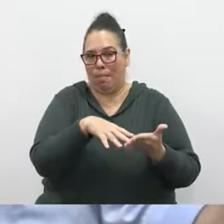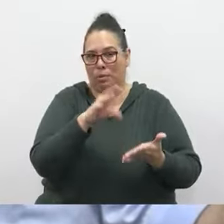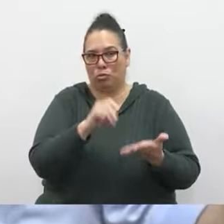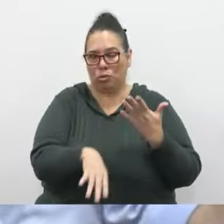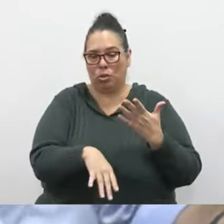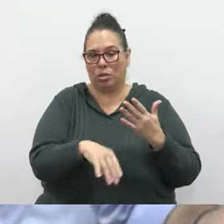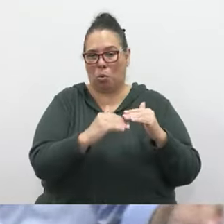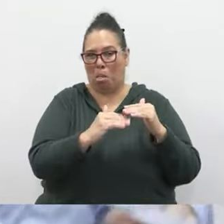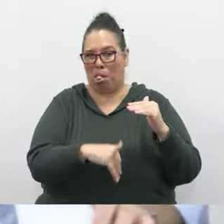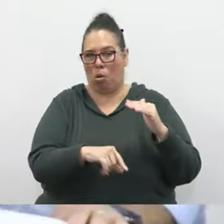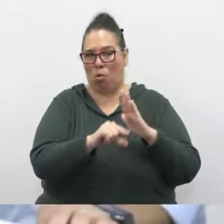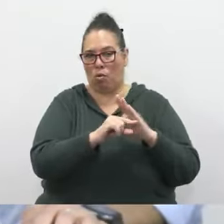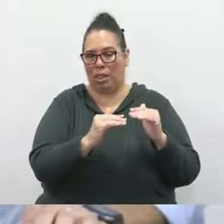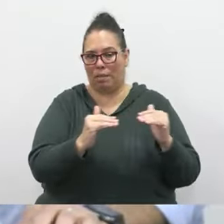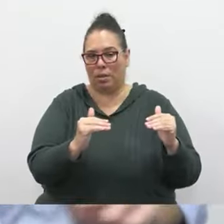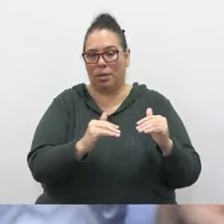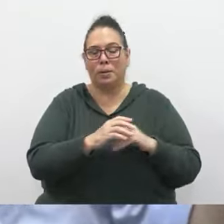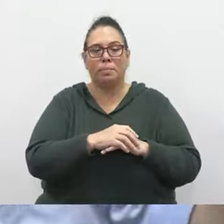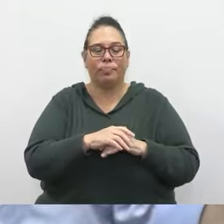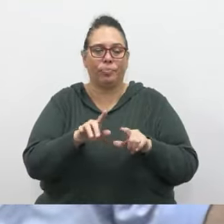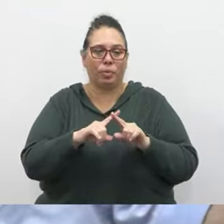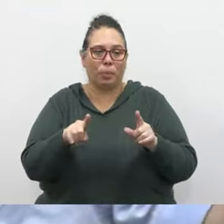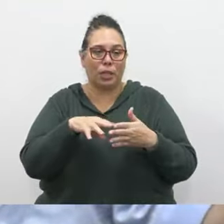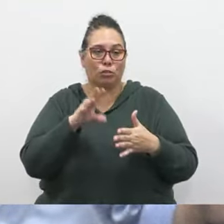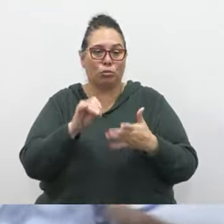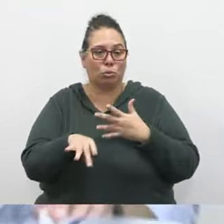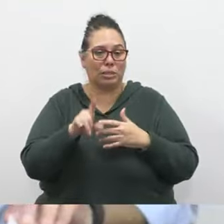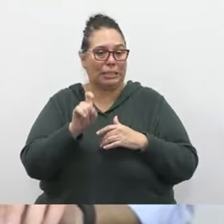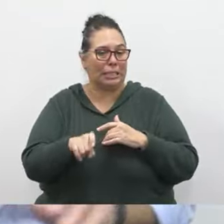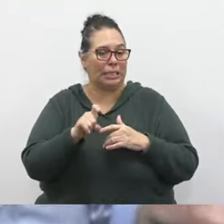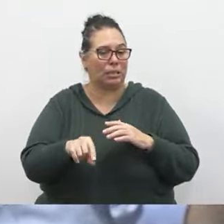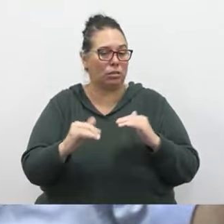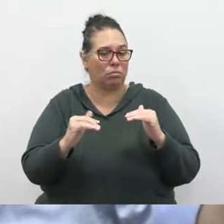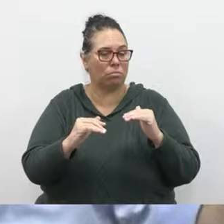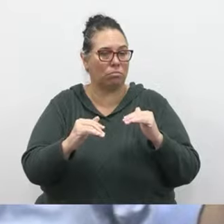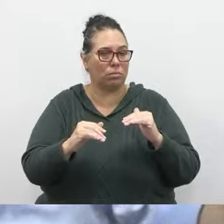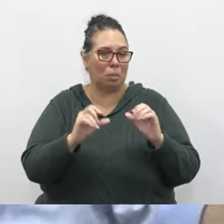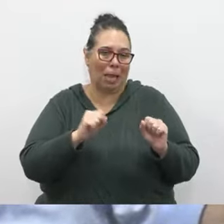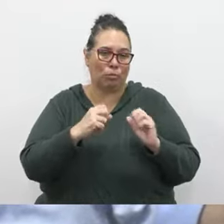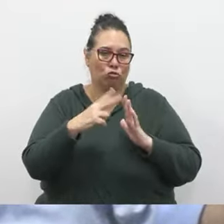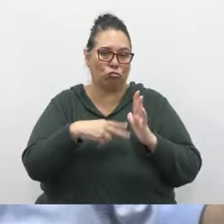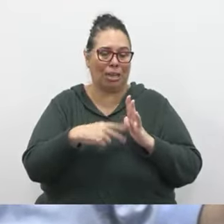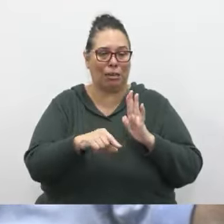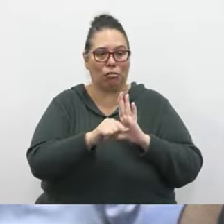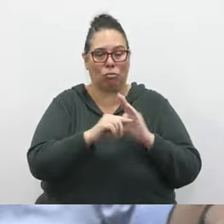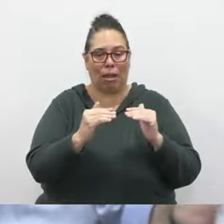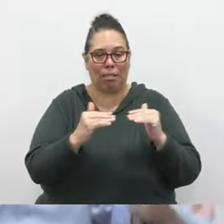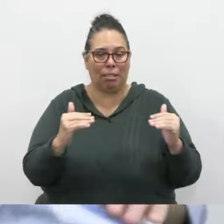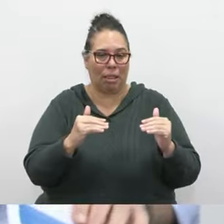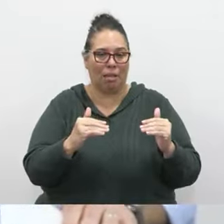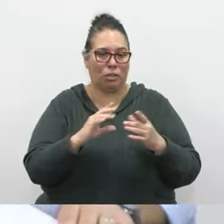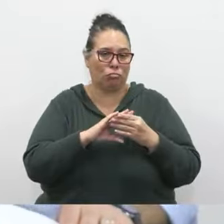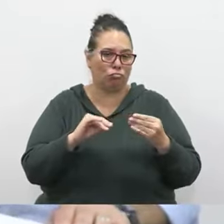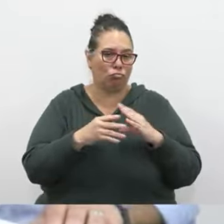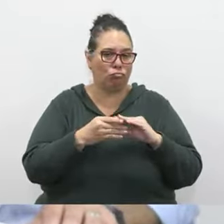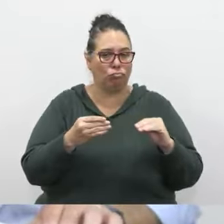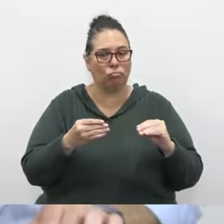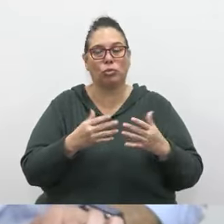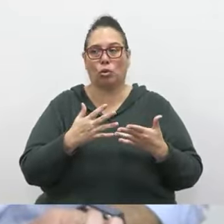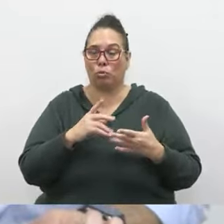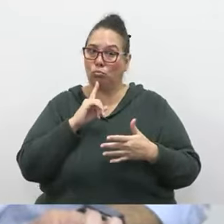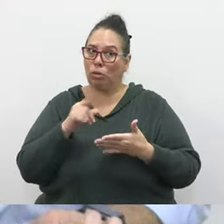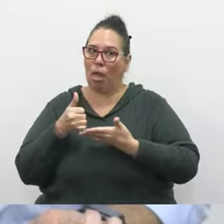that students are still reading grade level texts. And so they were taught how to do that, and they're obviously are taking that back to teachers. And so our